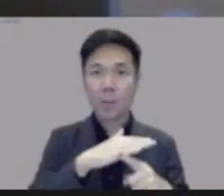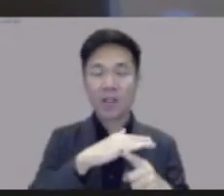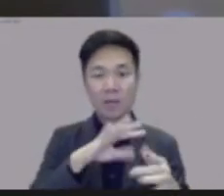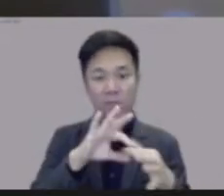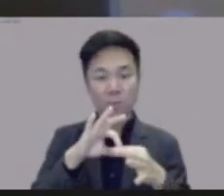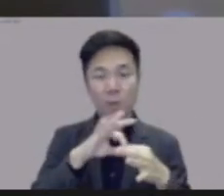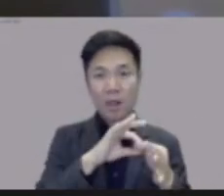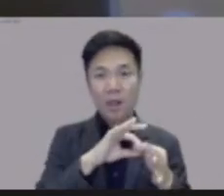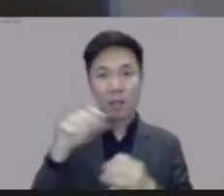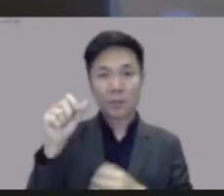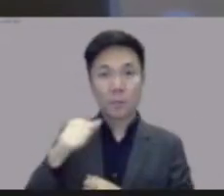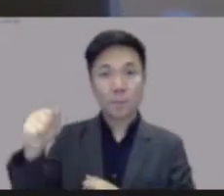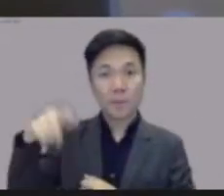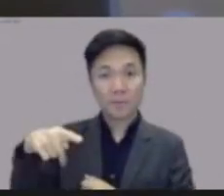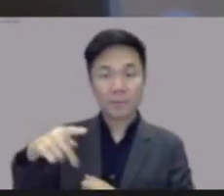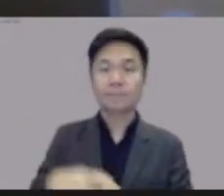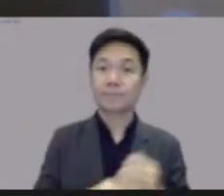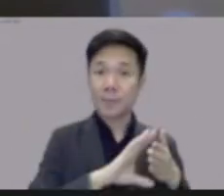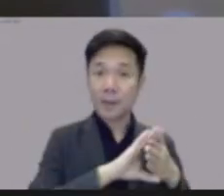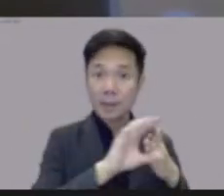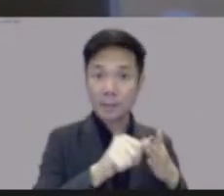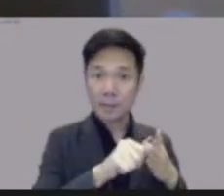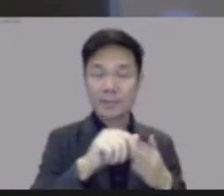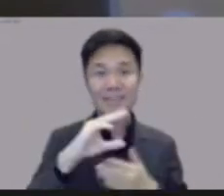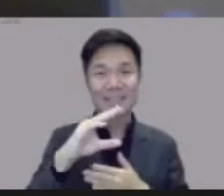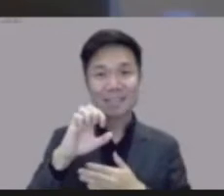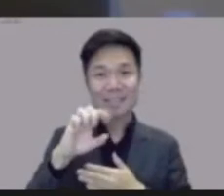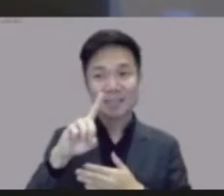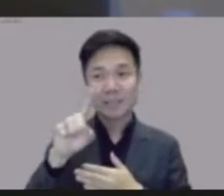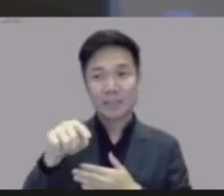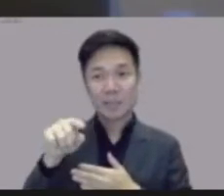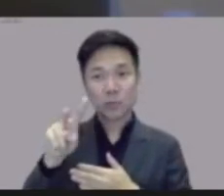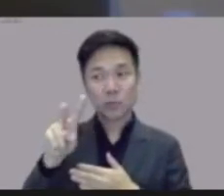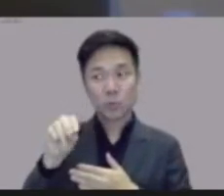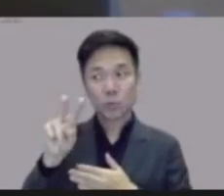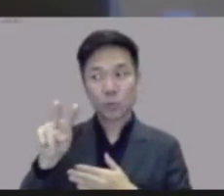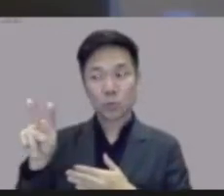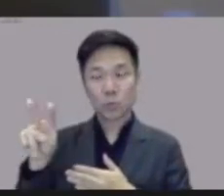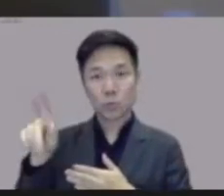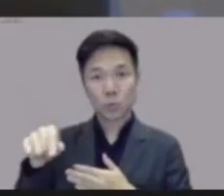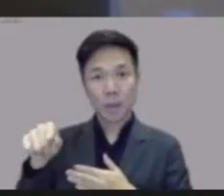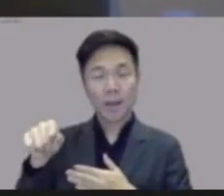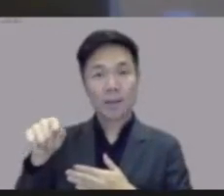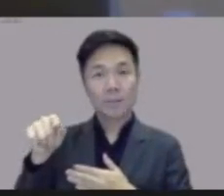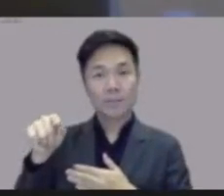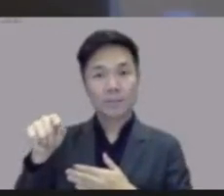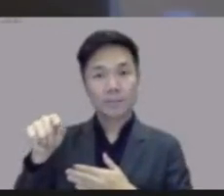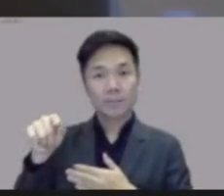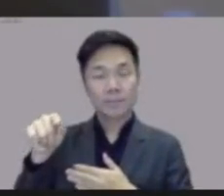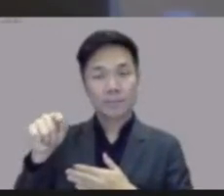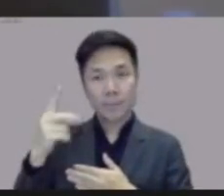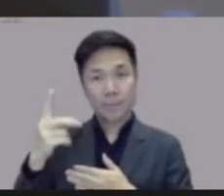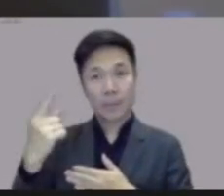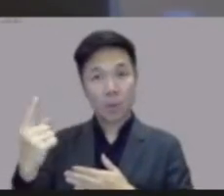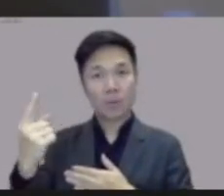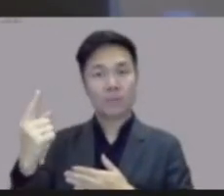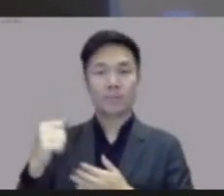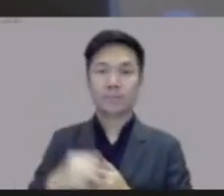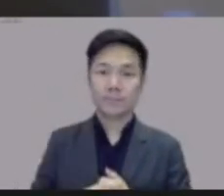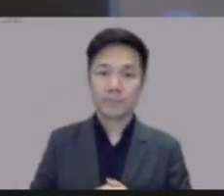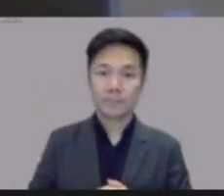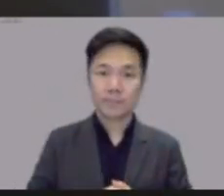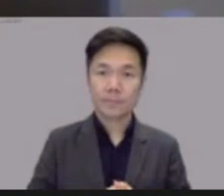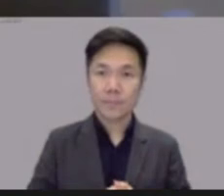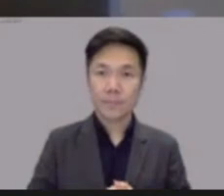Pacific Escape slash CED slash 2022 slash INF slash one